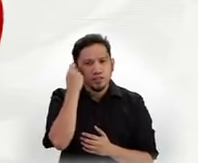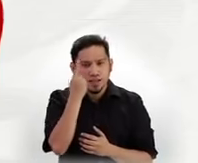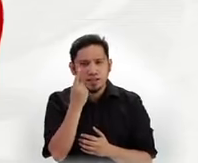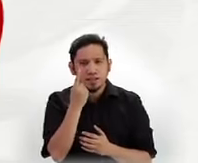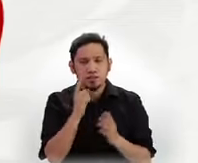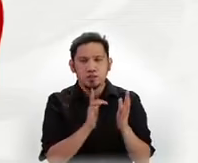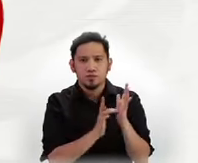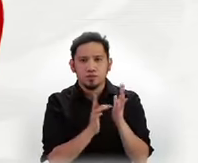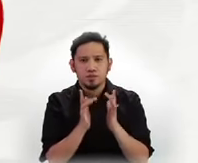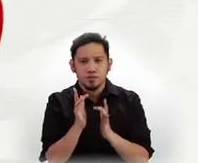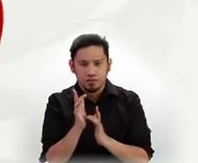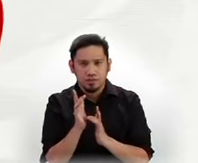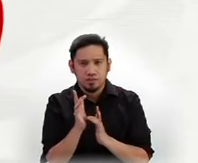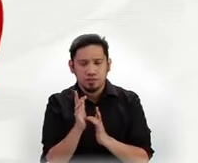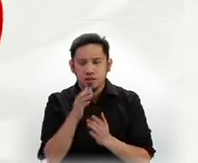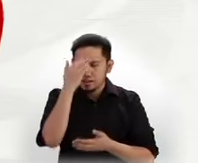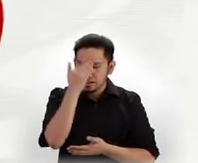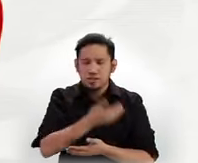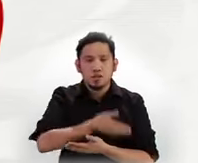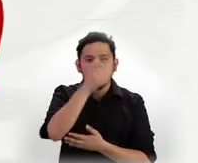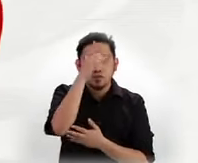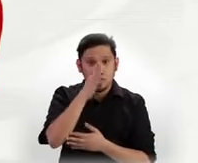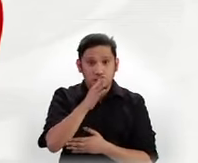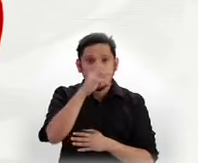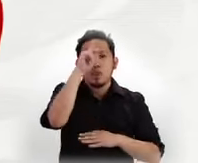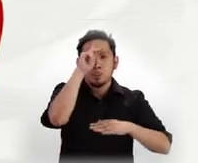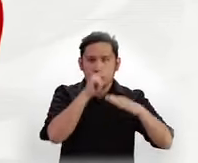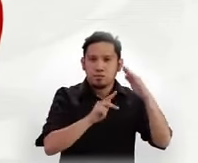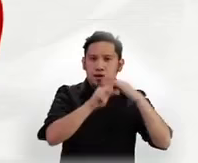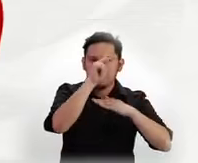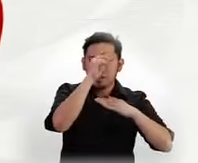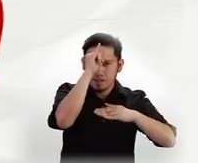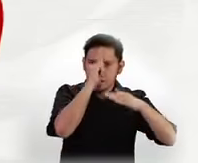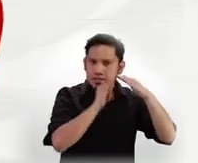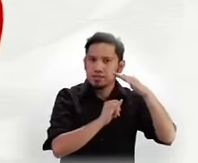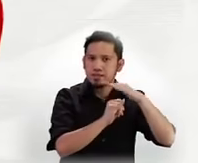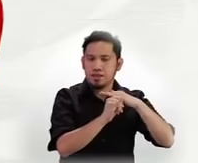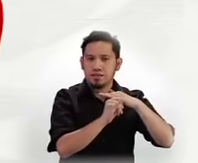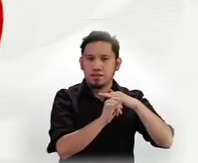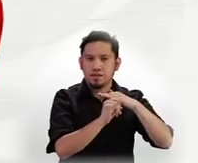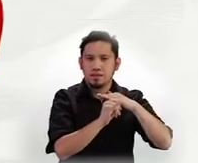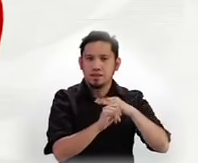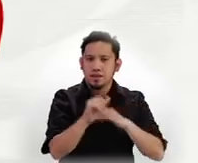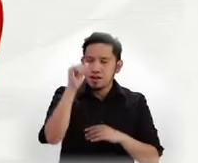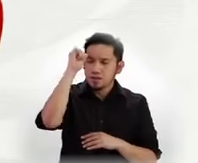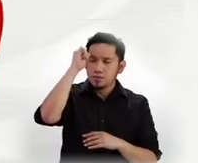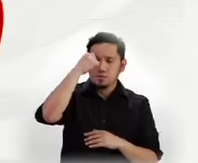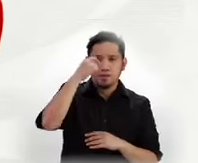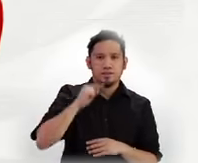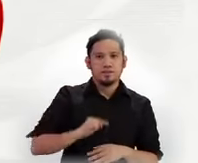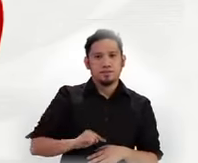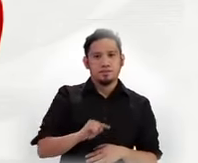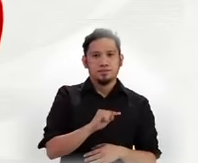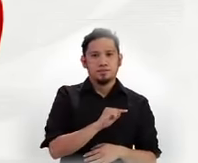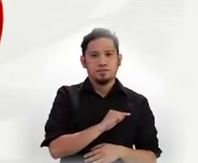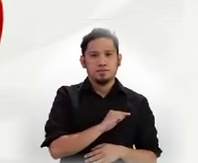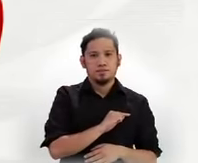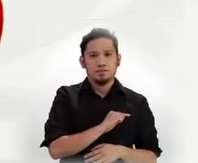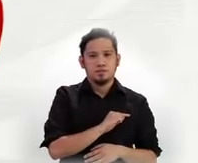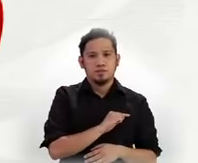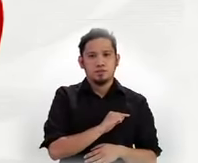of Jesus, the Son of God, the prophet Isaiah reminds us